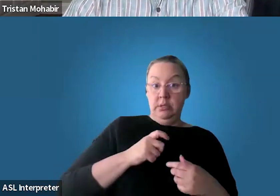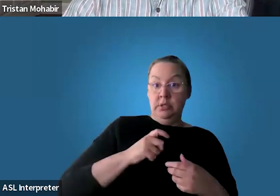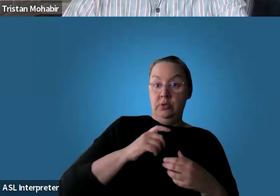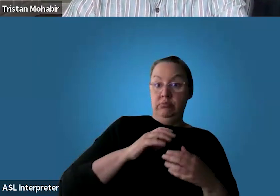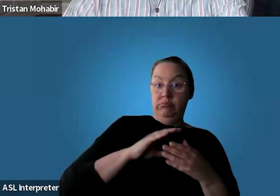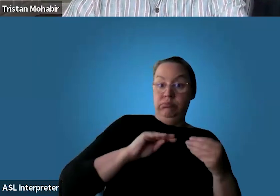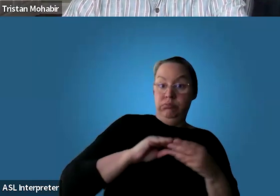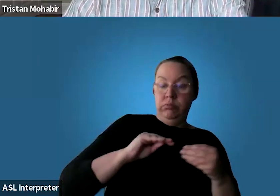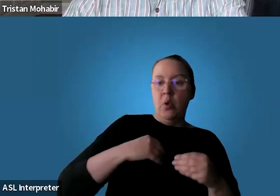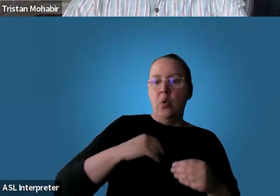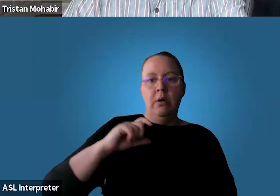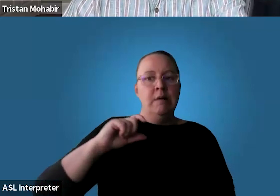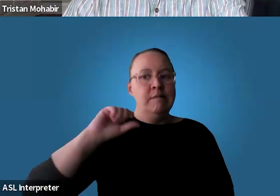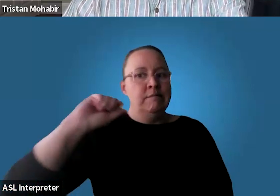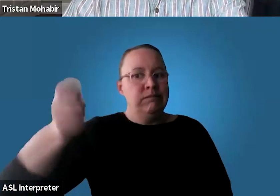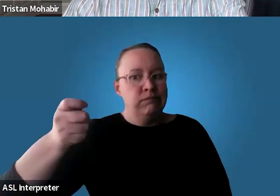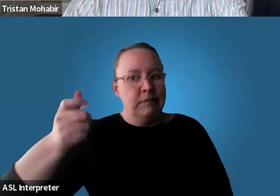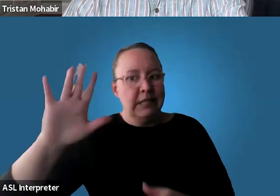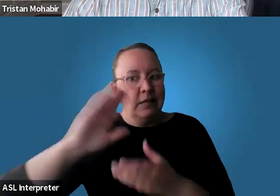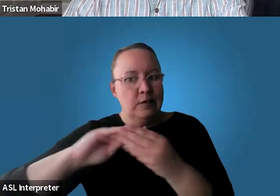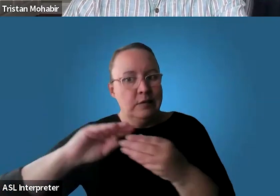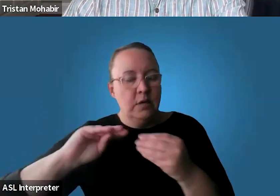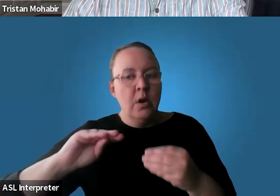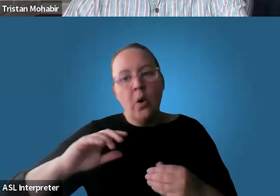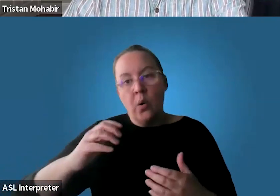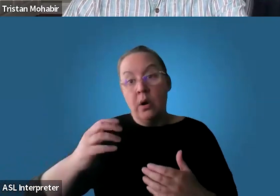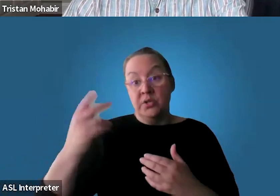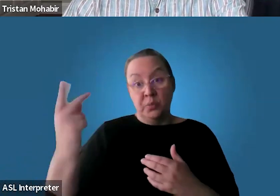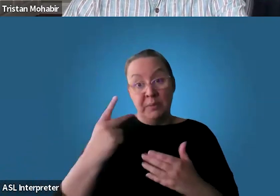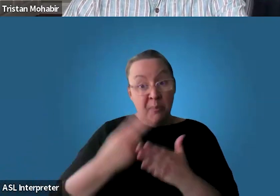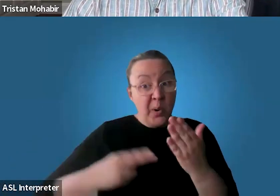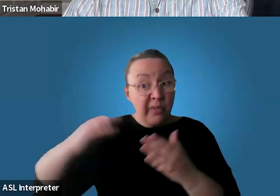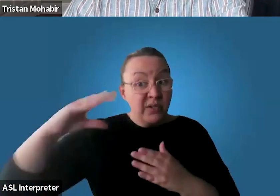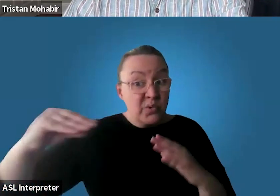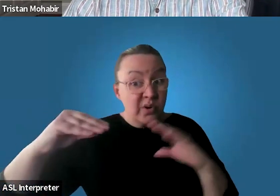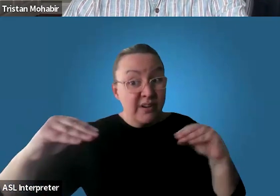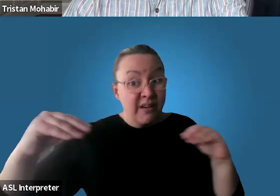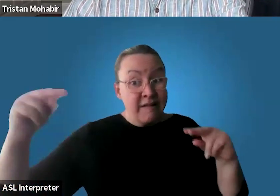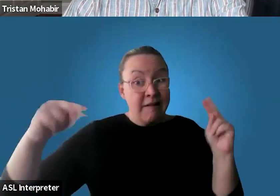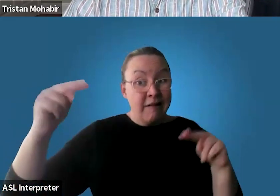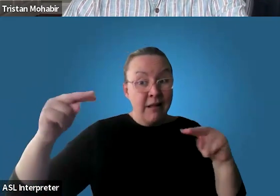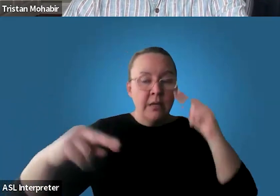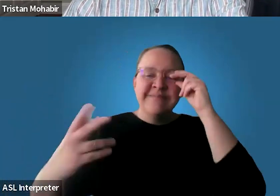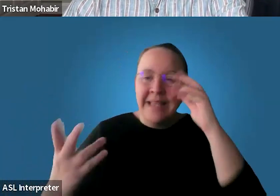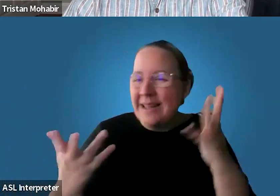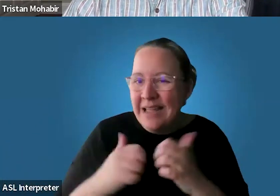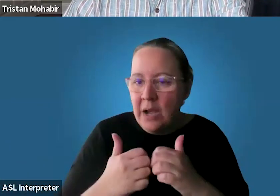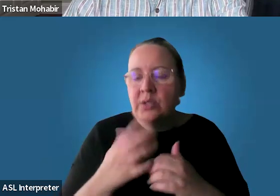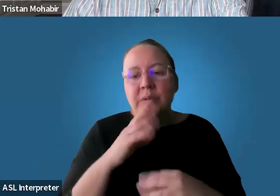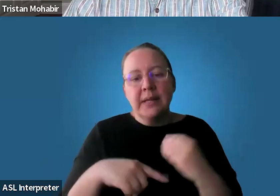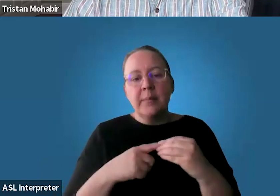backup singers or be in harmony or and so a lot of what we have been doing is actually sort